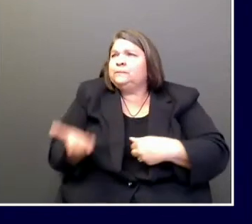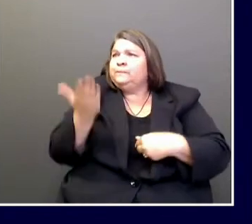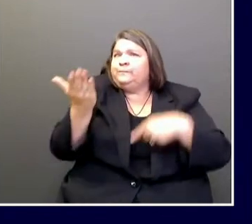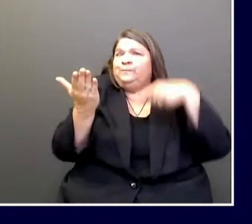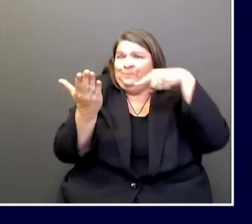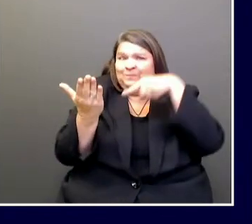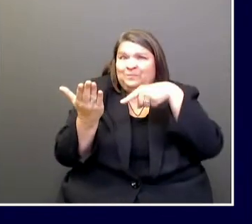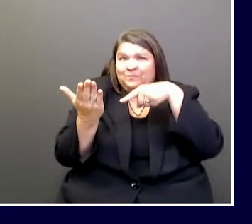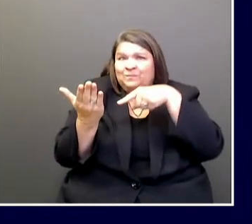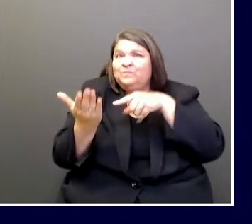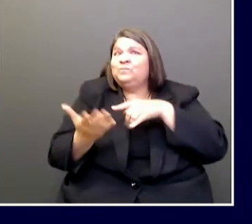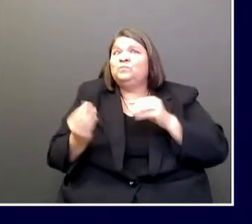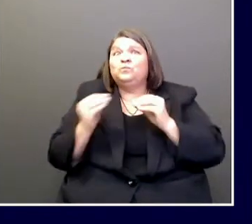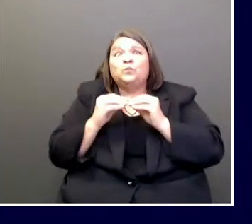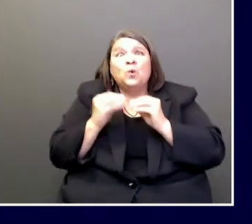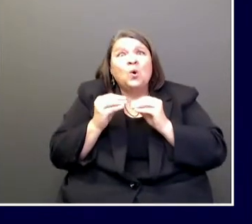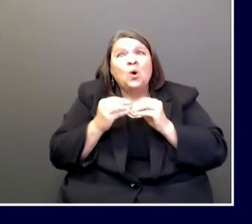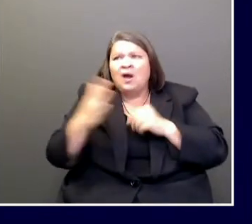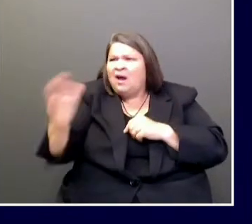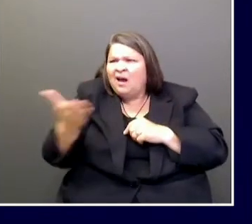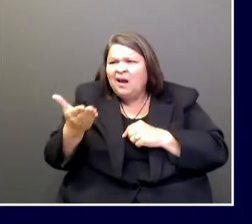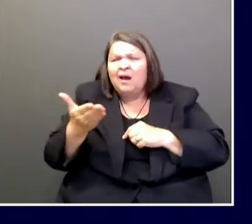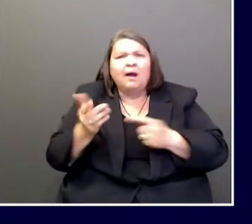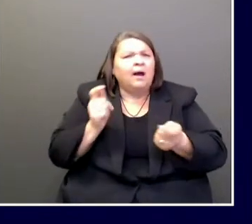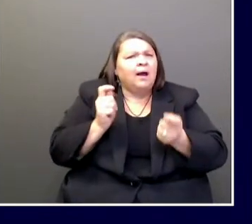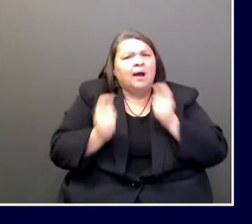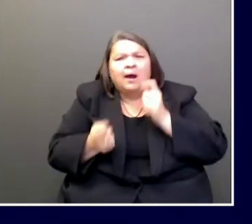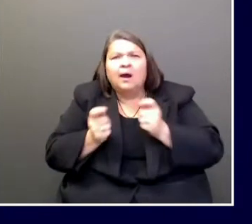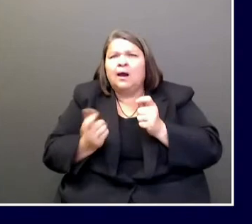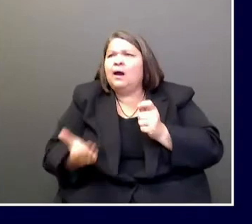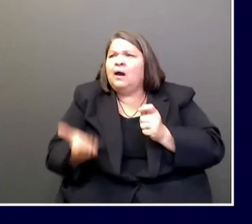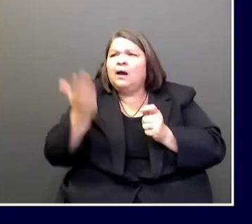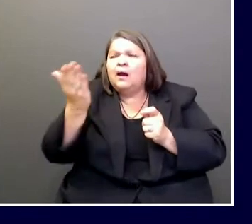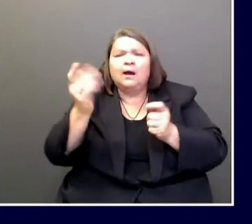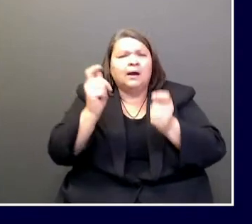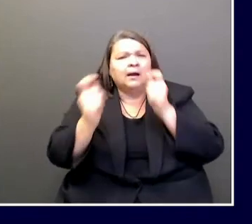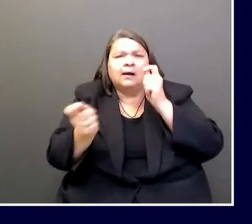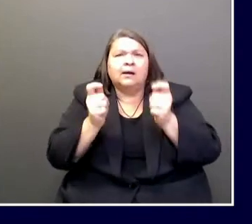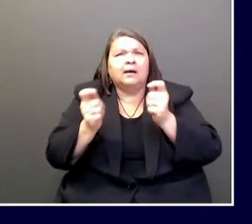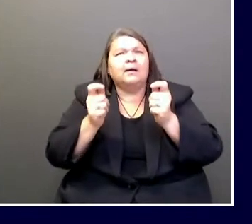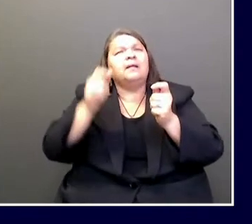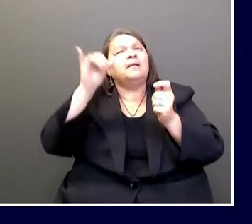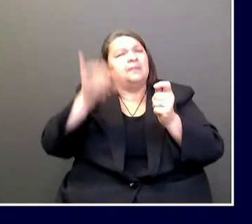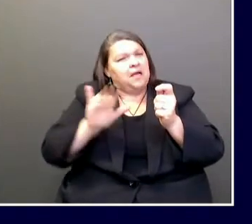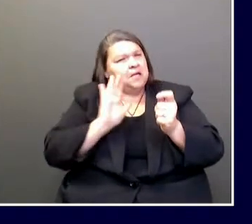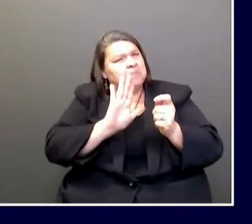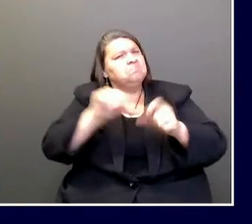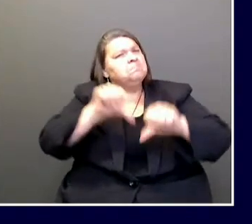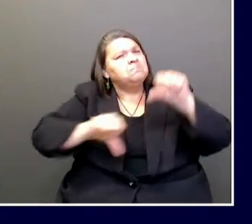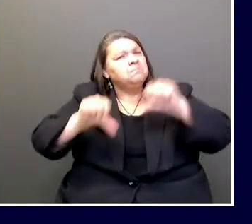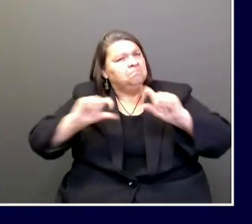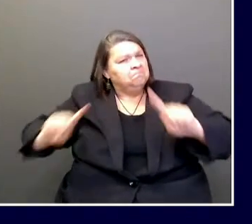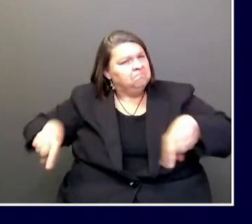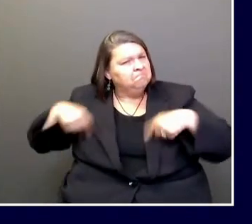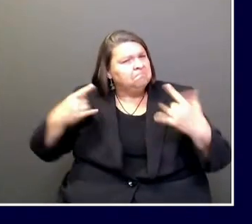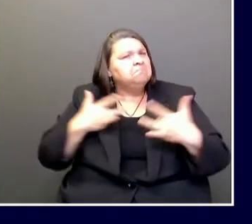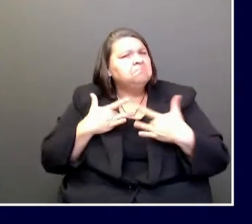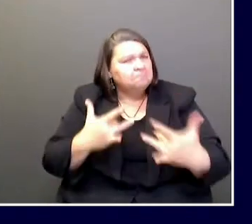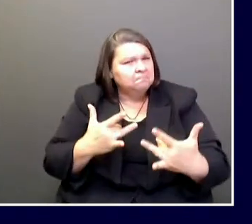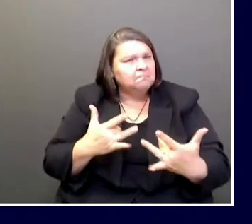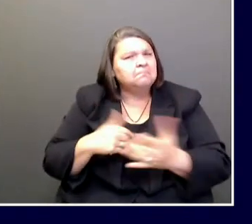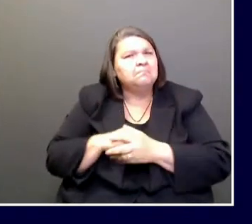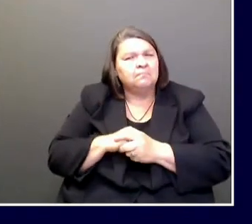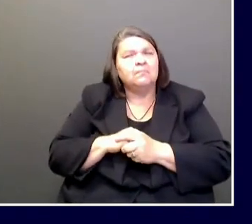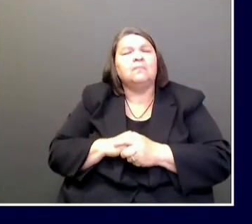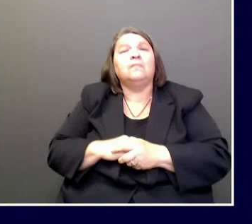thing that I think we should acknowledge is that Maine people throughout the pandemic, when faced with the choice of whether to